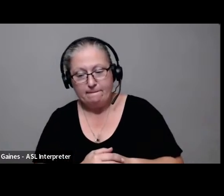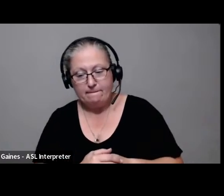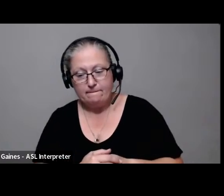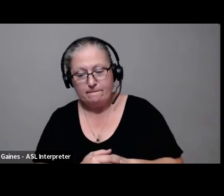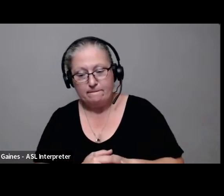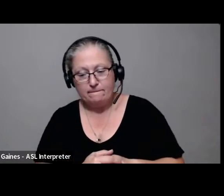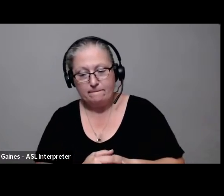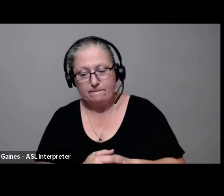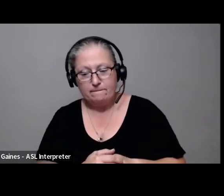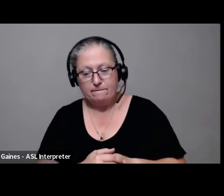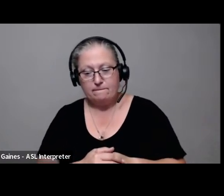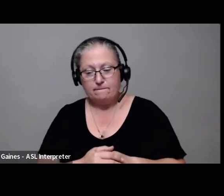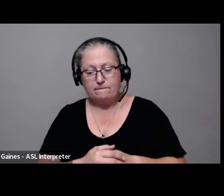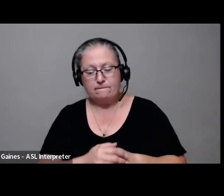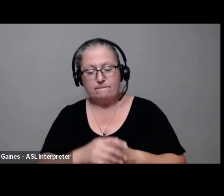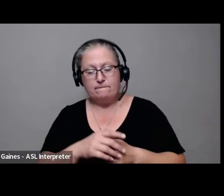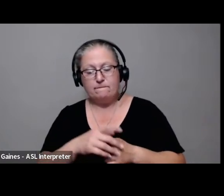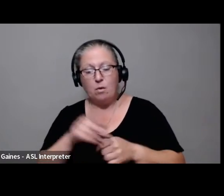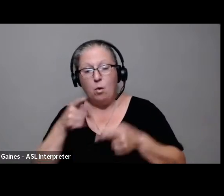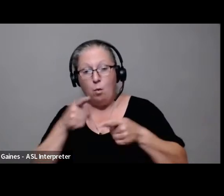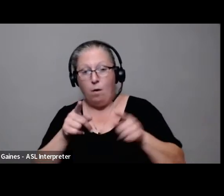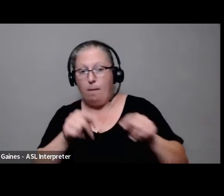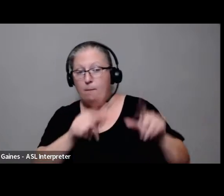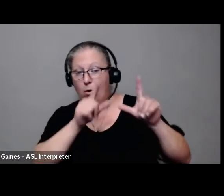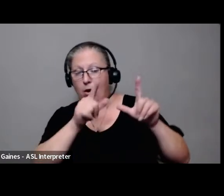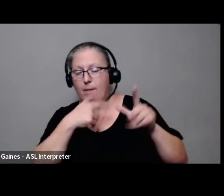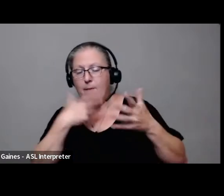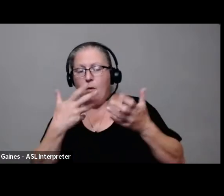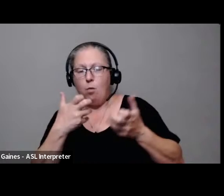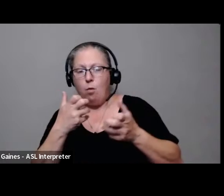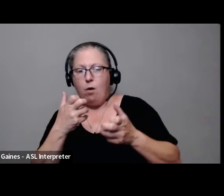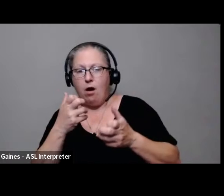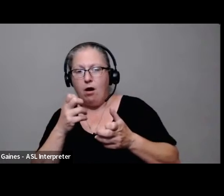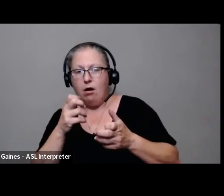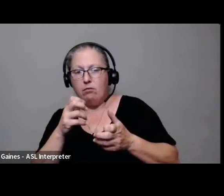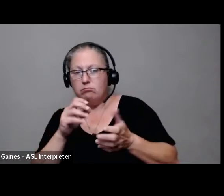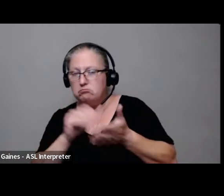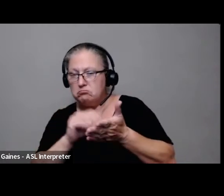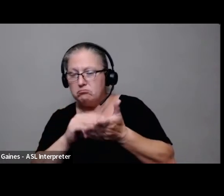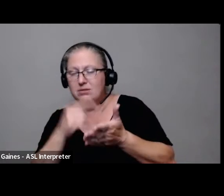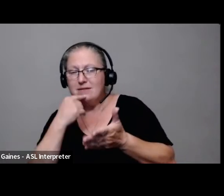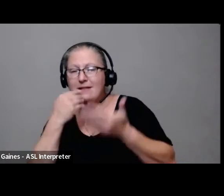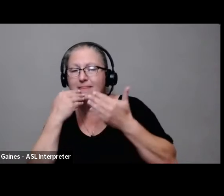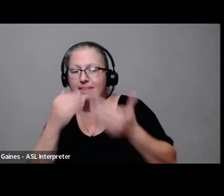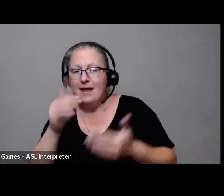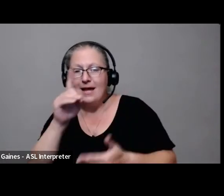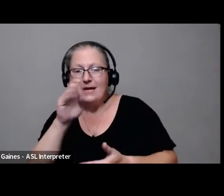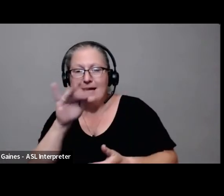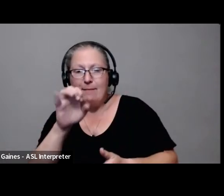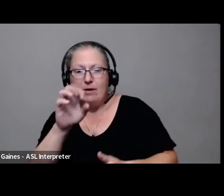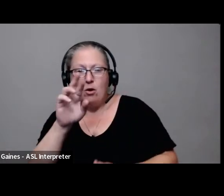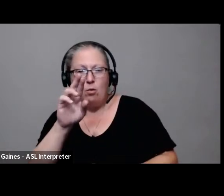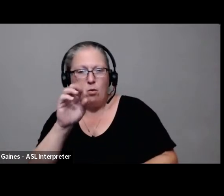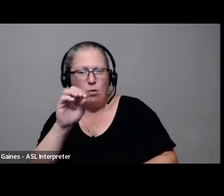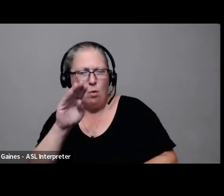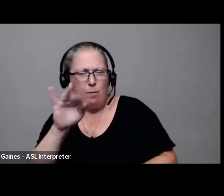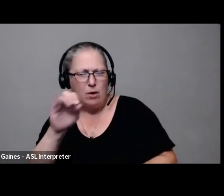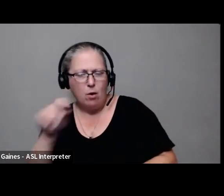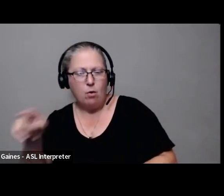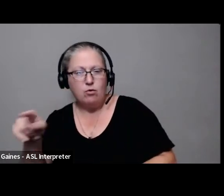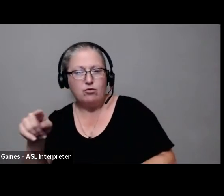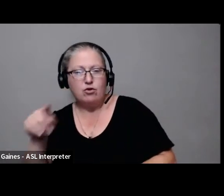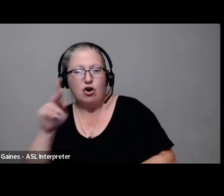While we pull that up, just want to take a quick note to thank Debbie Arobio. Kirk noted that